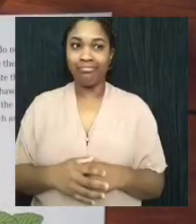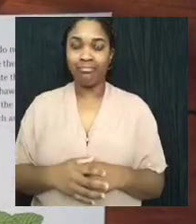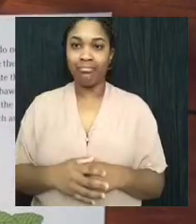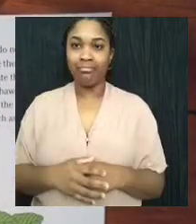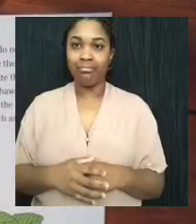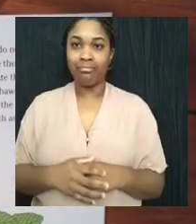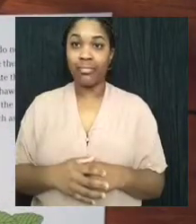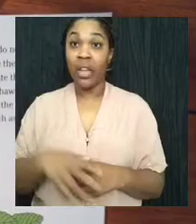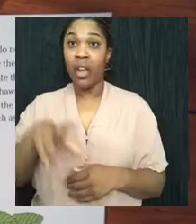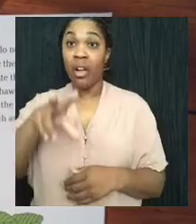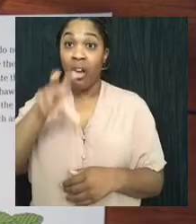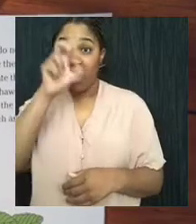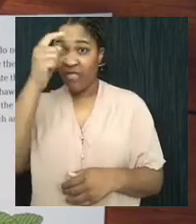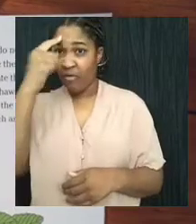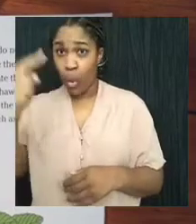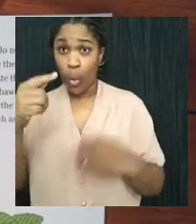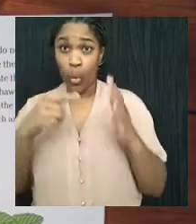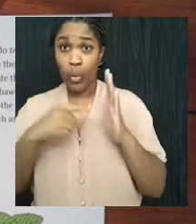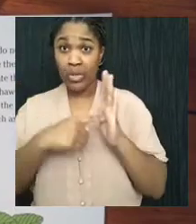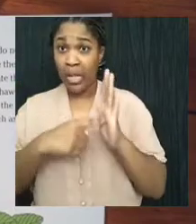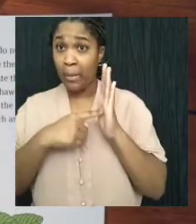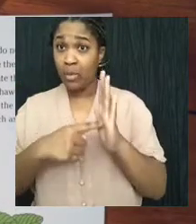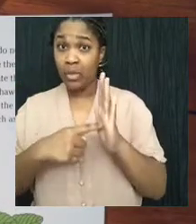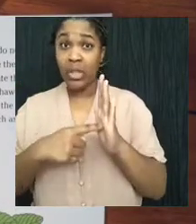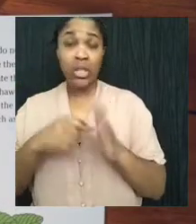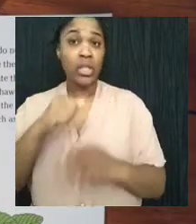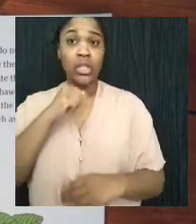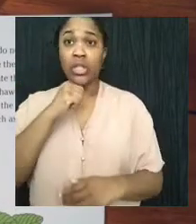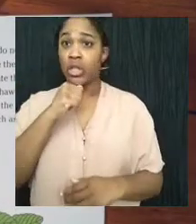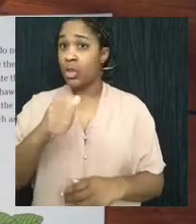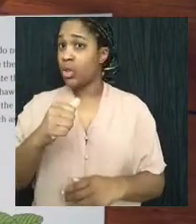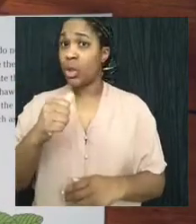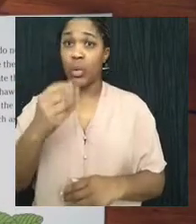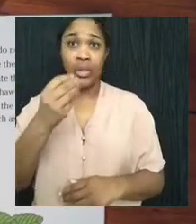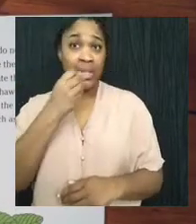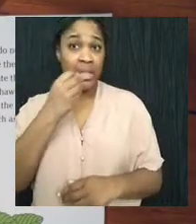Hawks, for example, do not eat green plants,